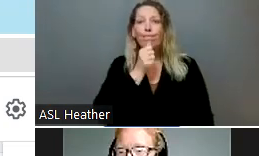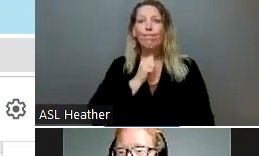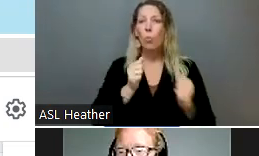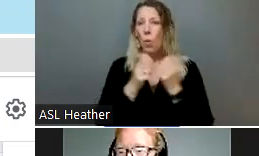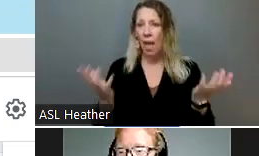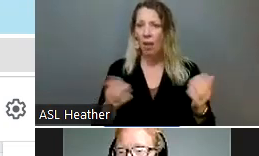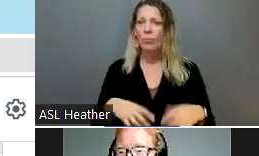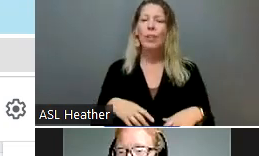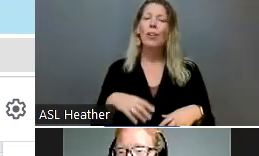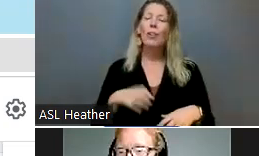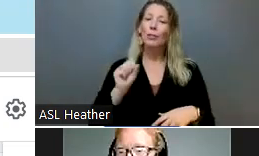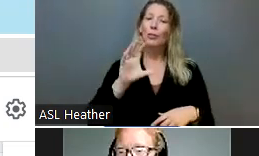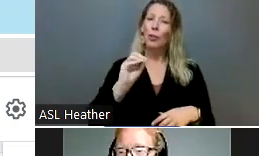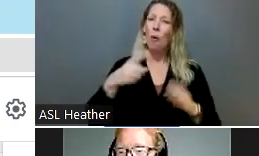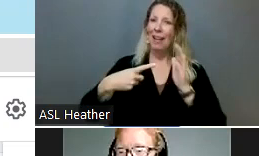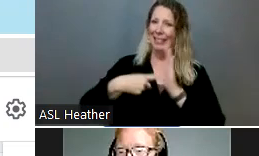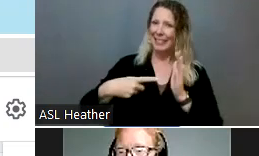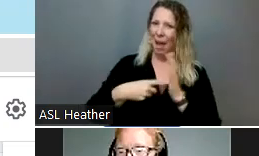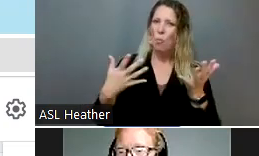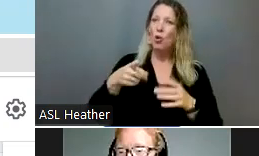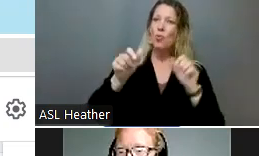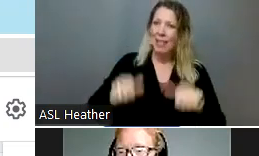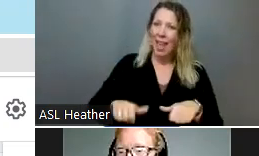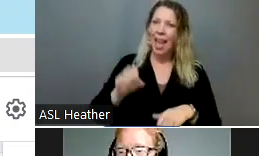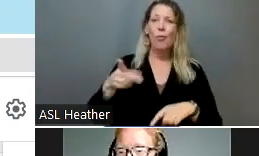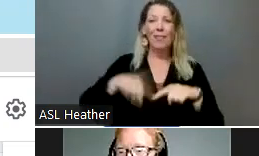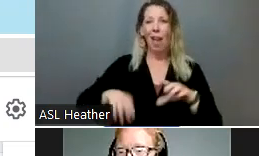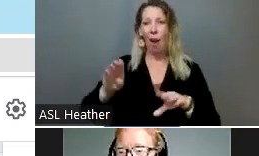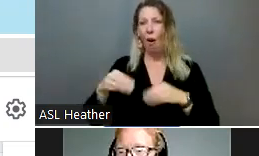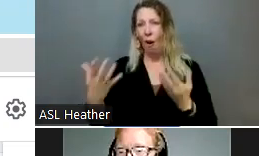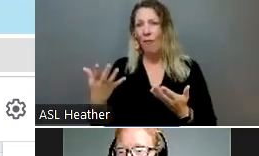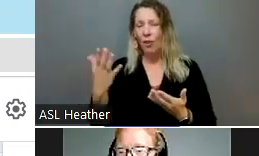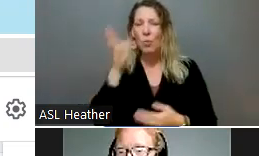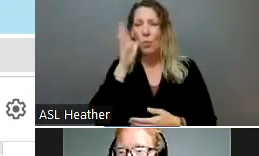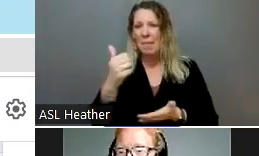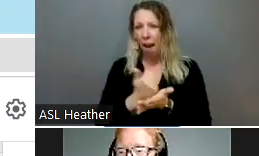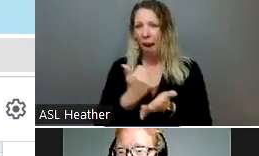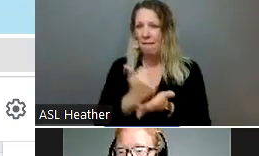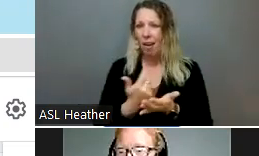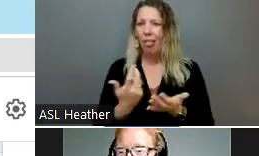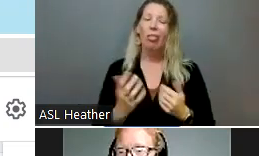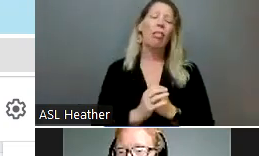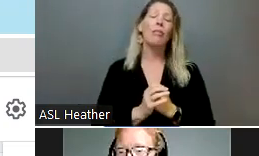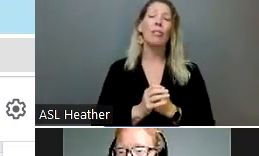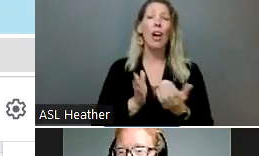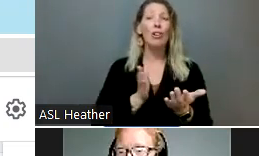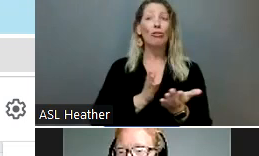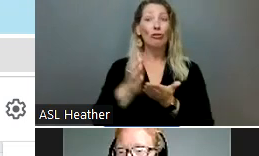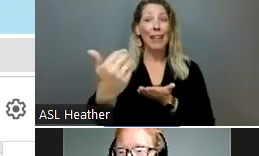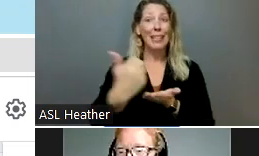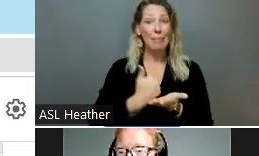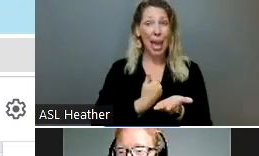sharing an example of what you can and what you cannot offer can also be really helpful. Being transparent about the impacts